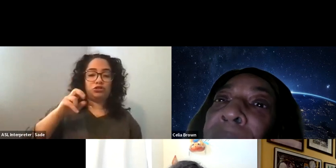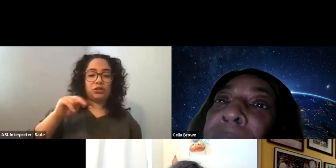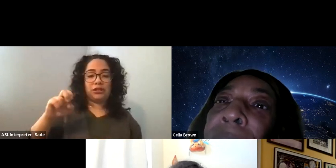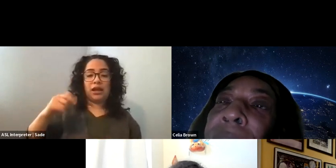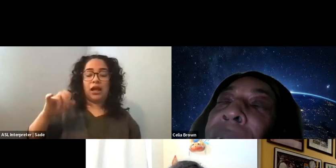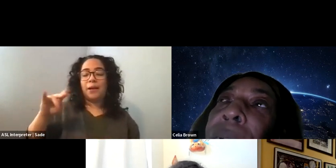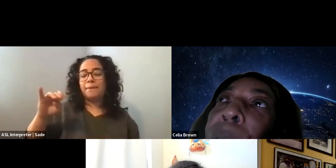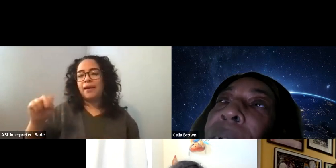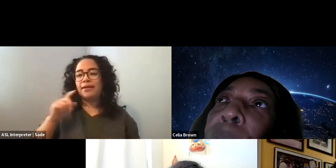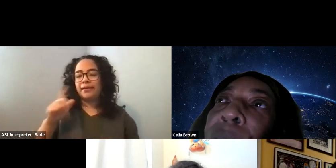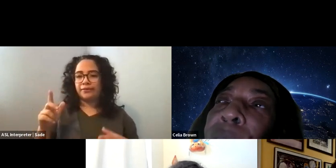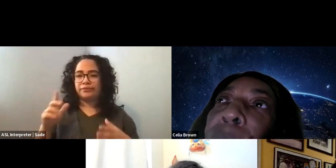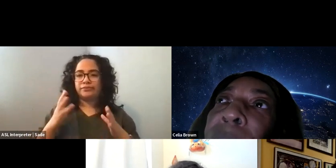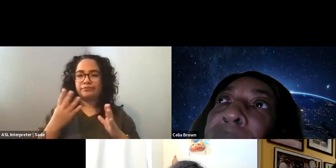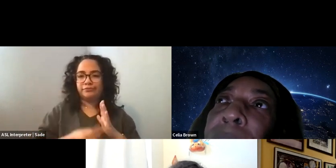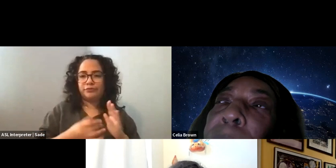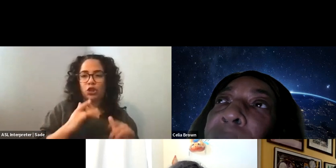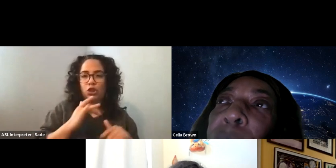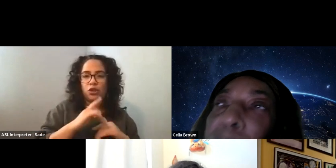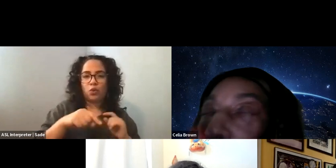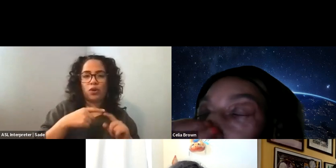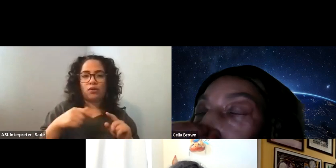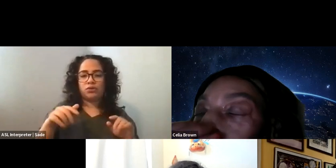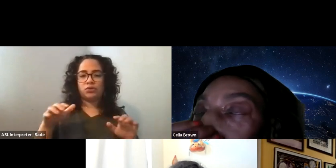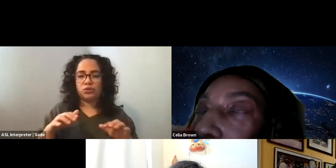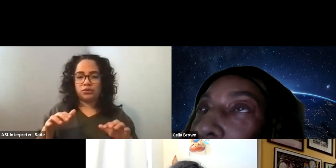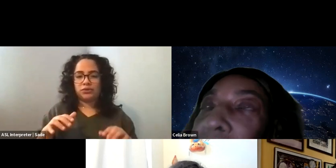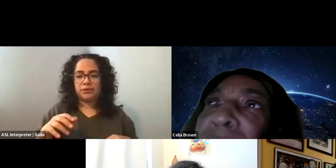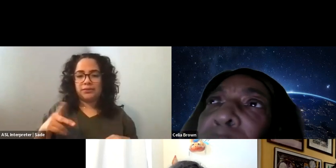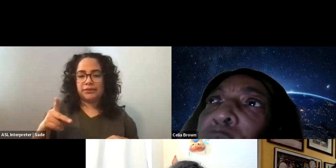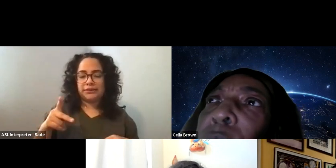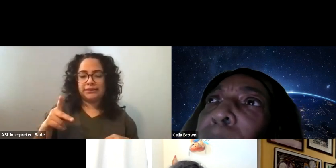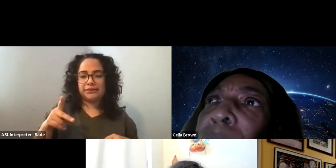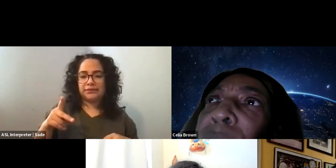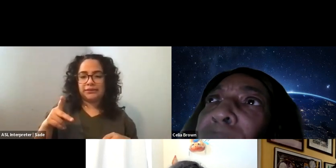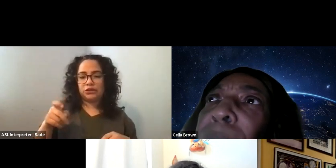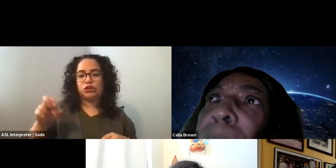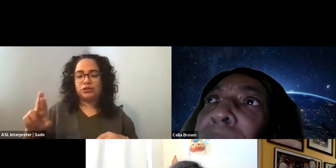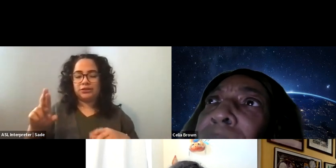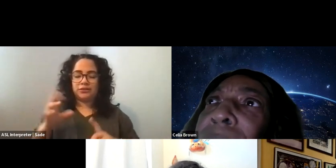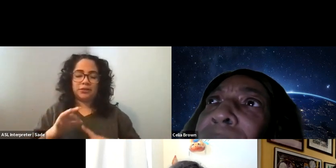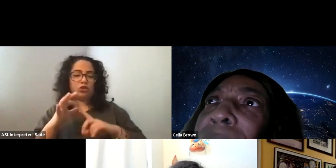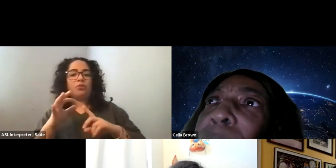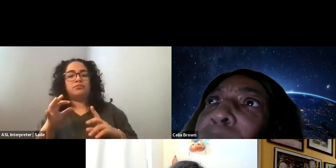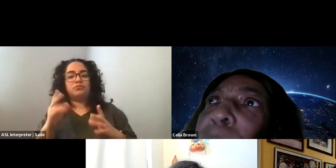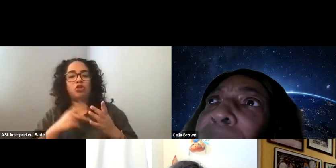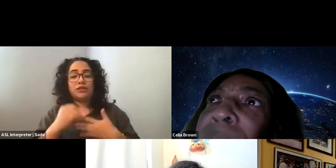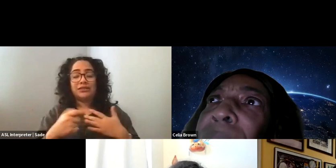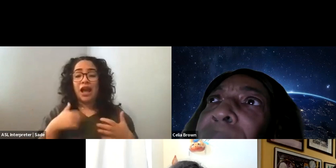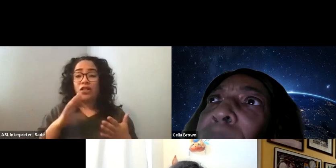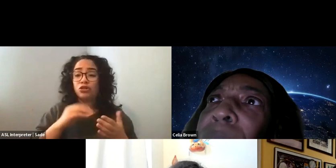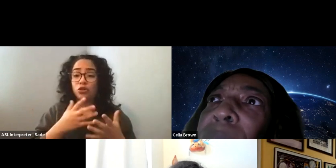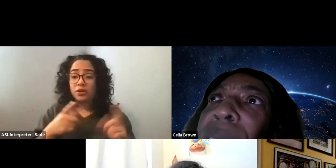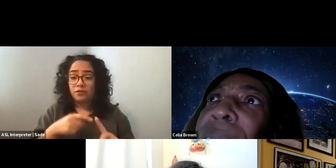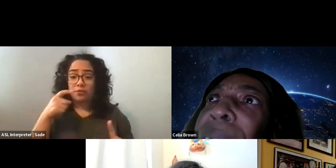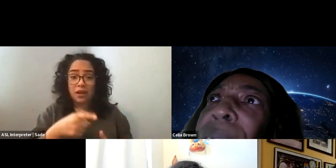early when I was doing the peer specialist project. I learned so much from him. And basically